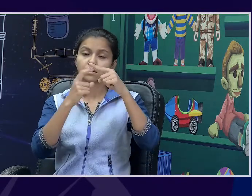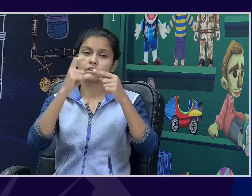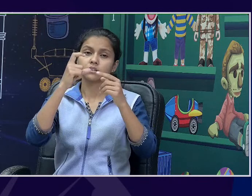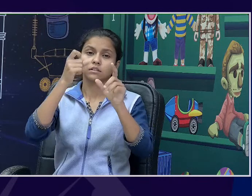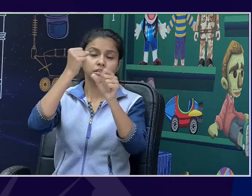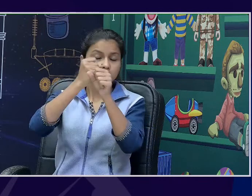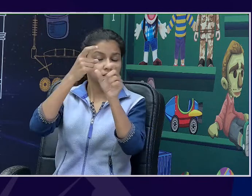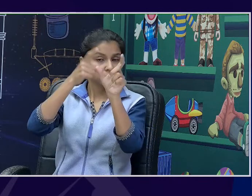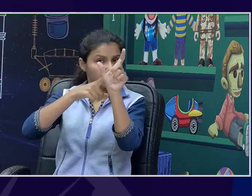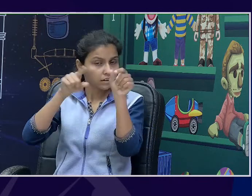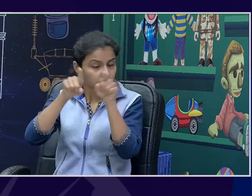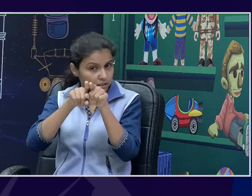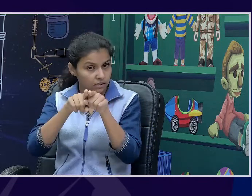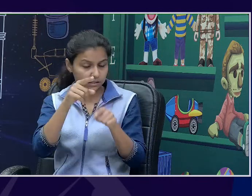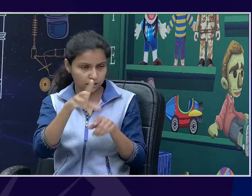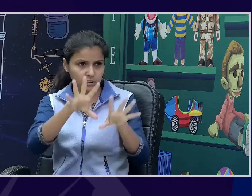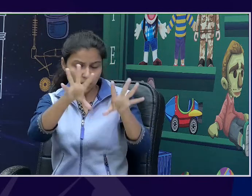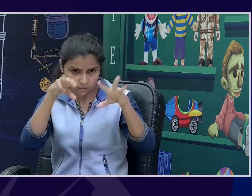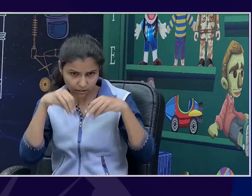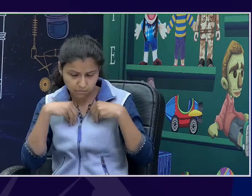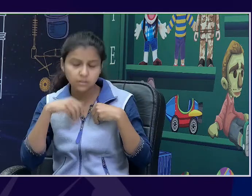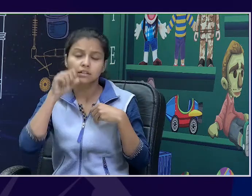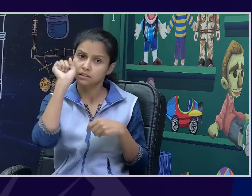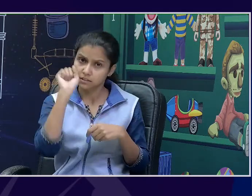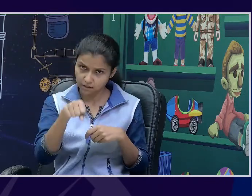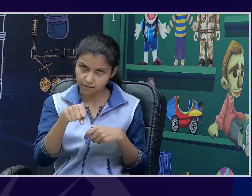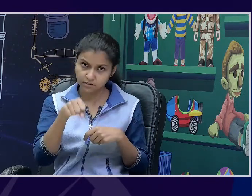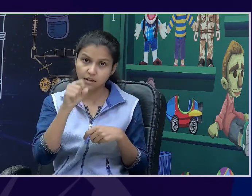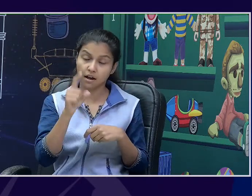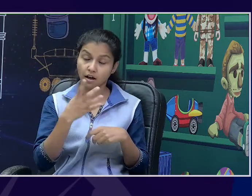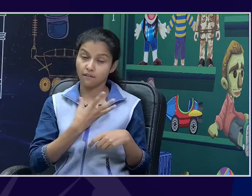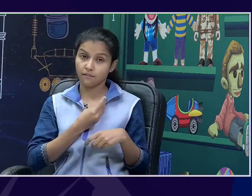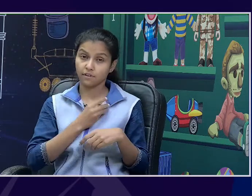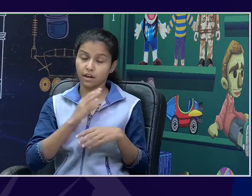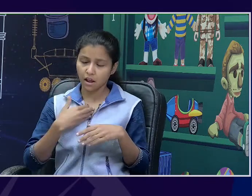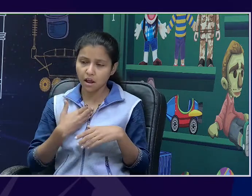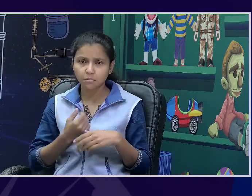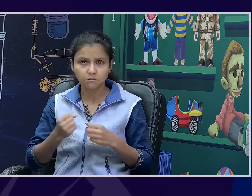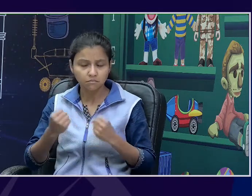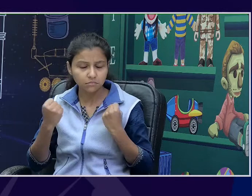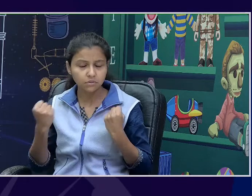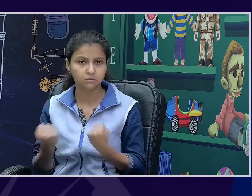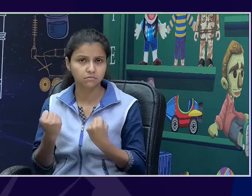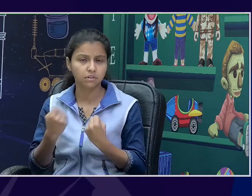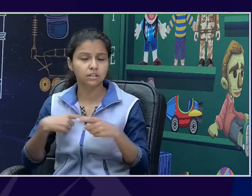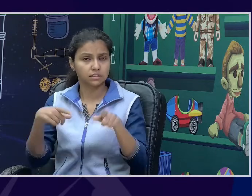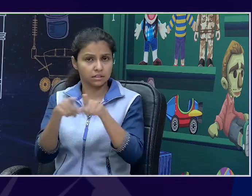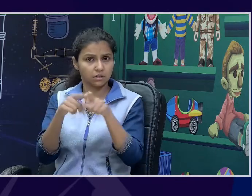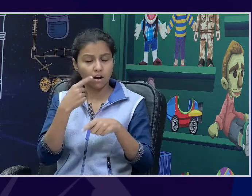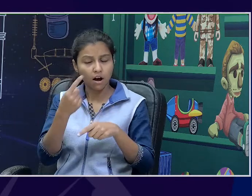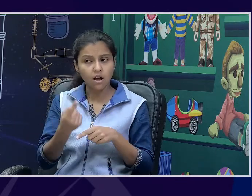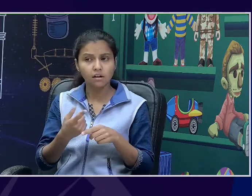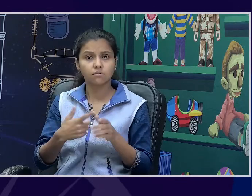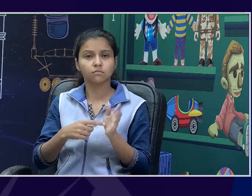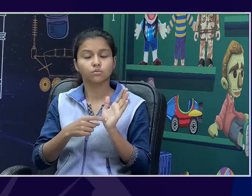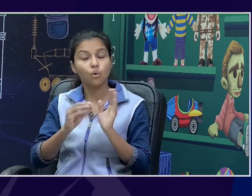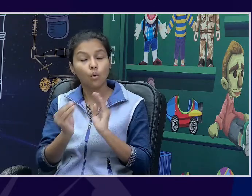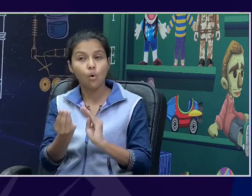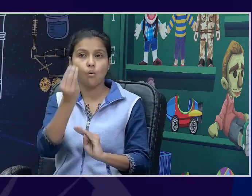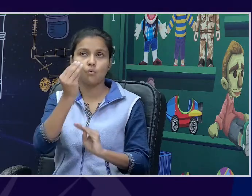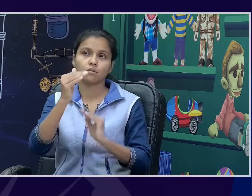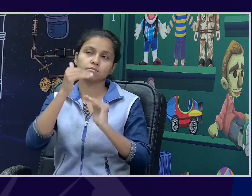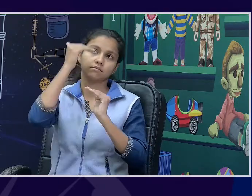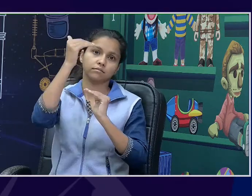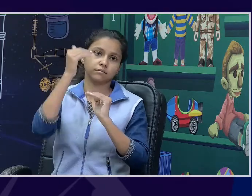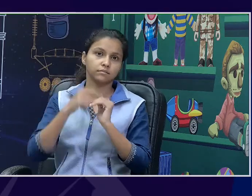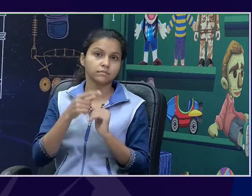he realized, he accepted, yes, that there is a fear, I am scared of water and I have to overcome it.